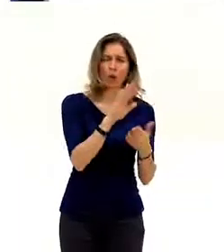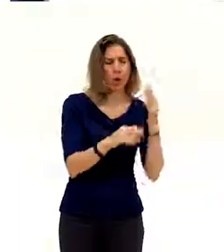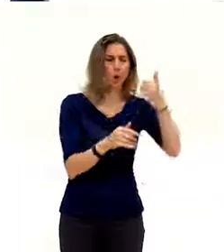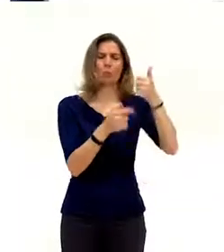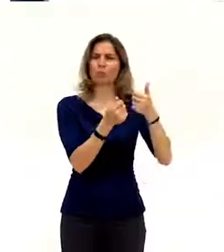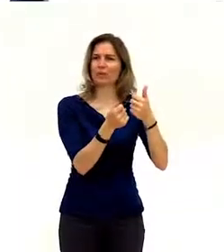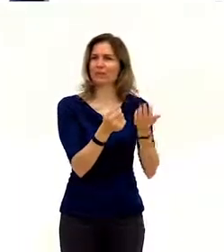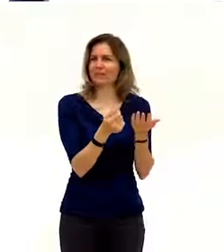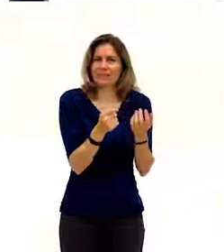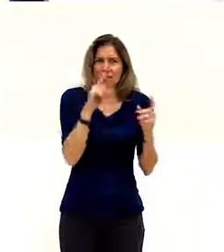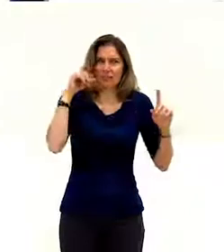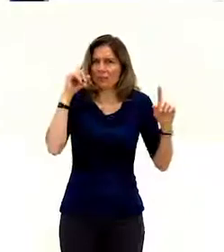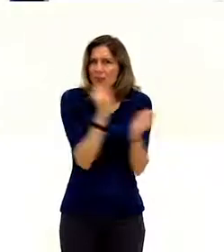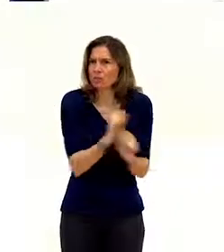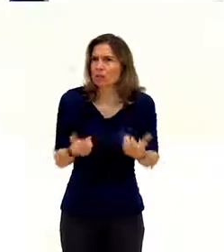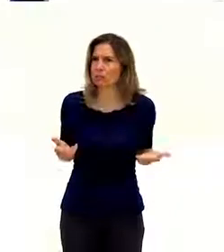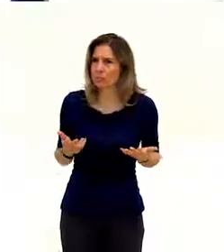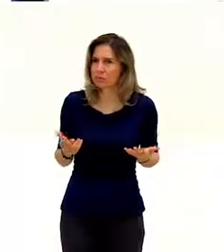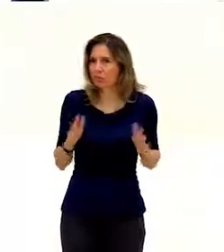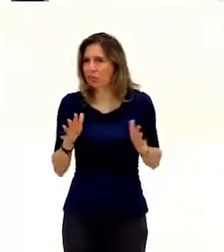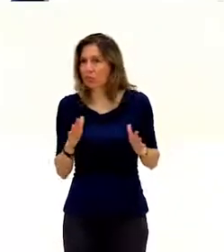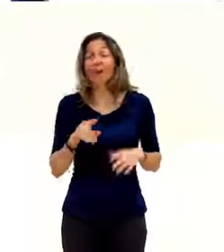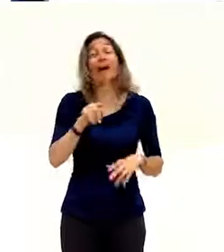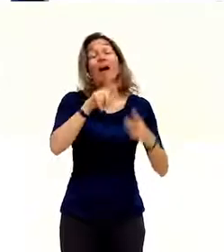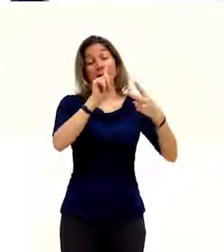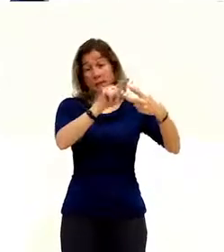impossible. Another criterion